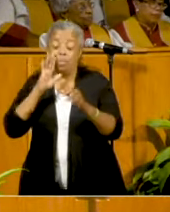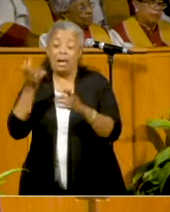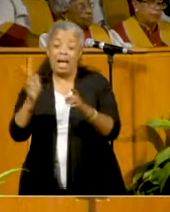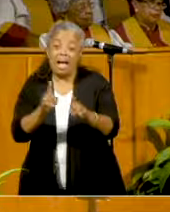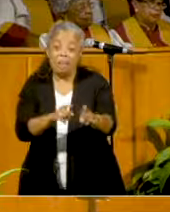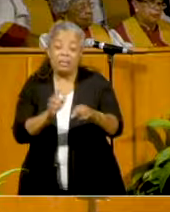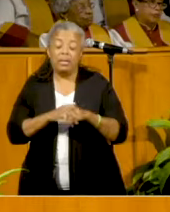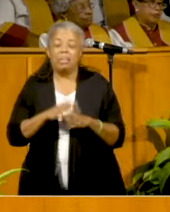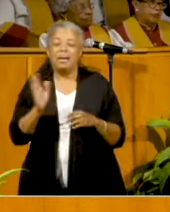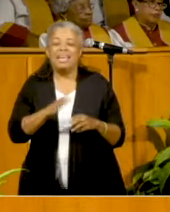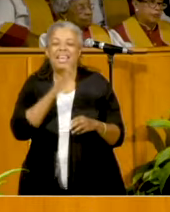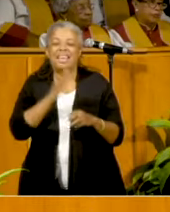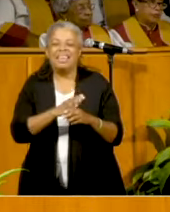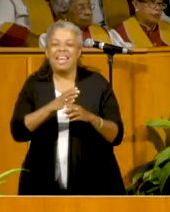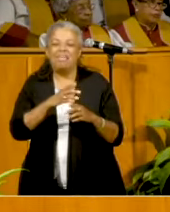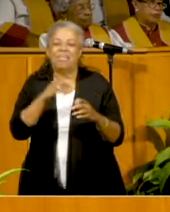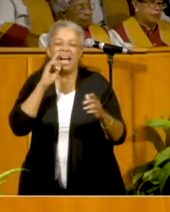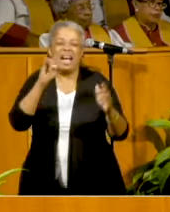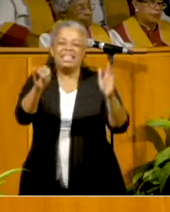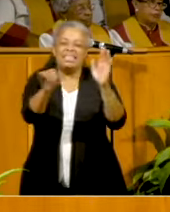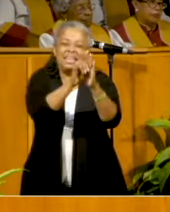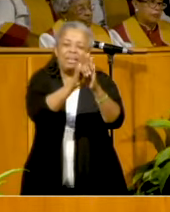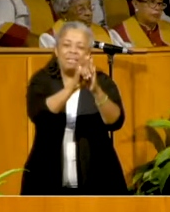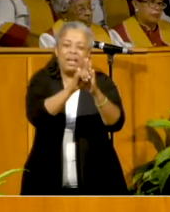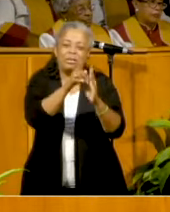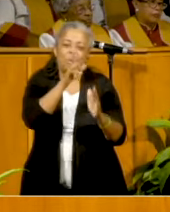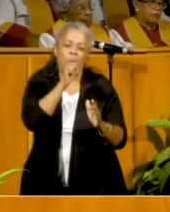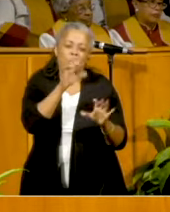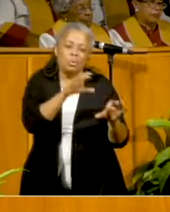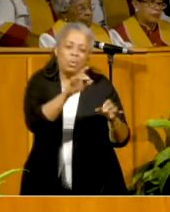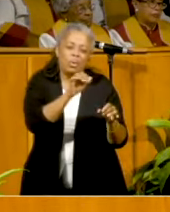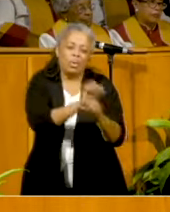But Al, he never identifies the betrayer.